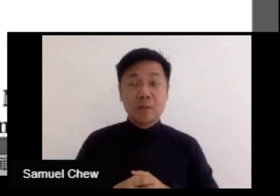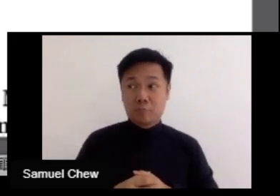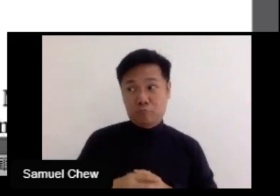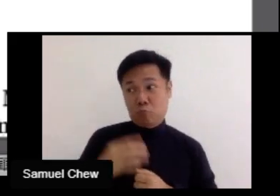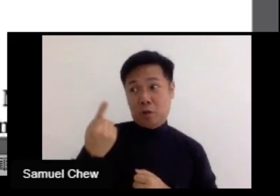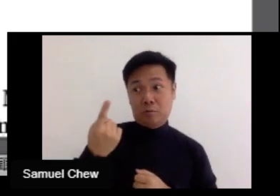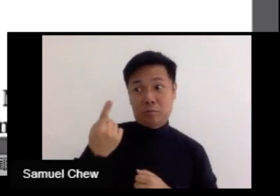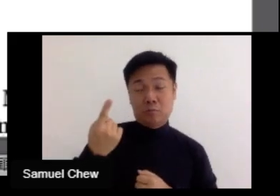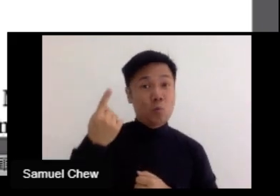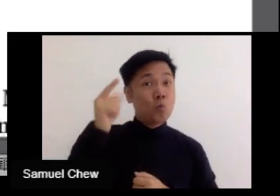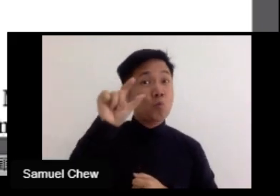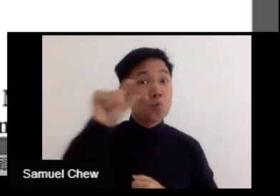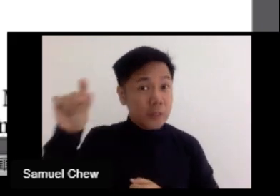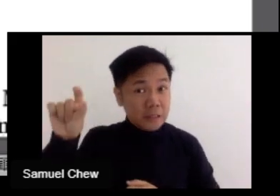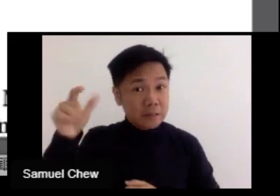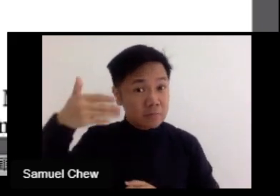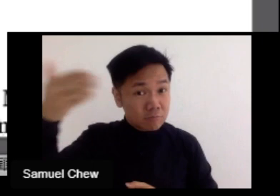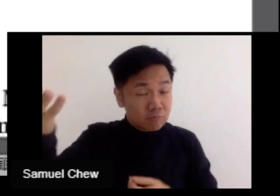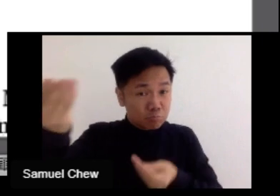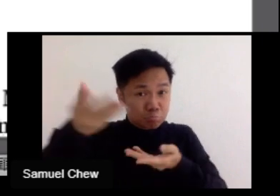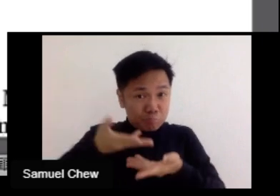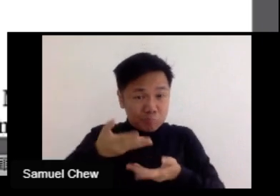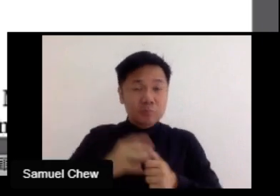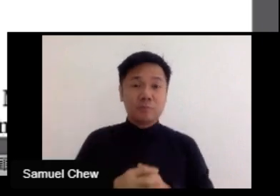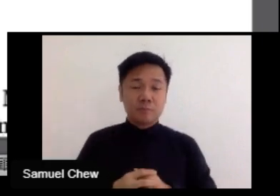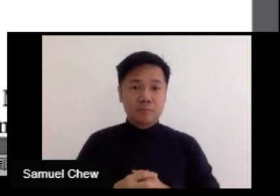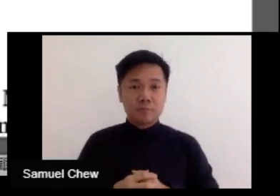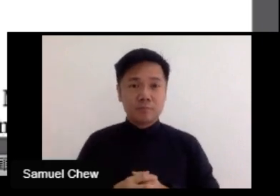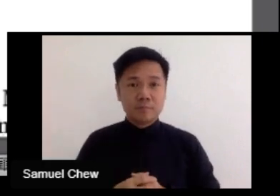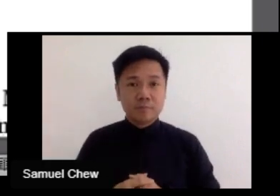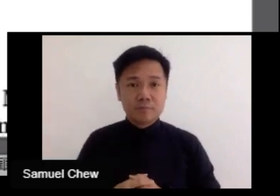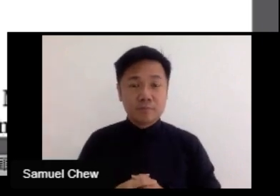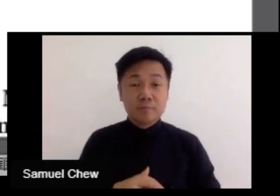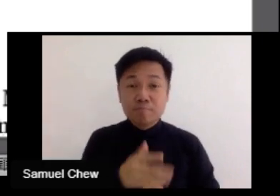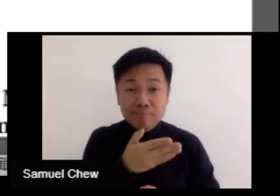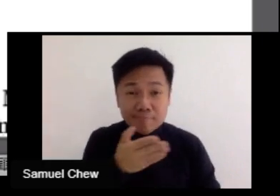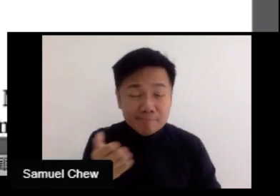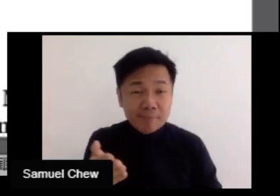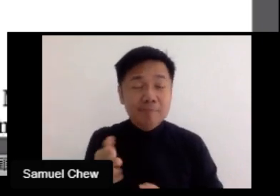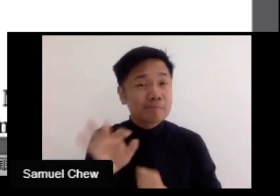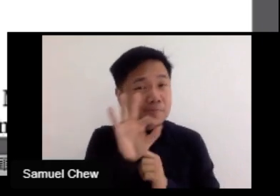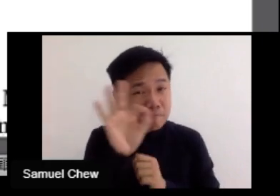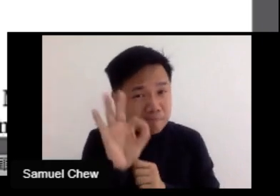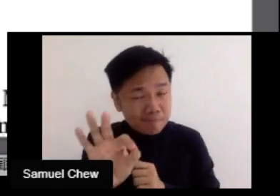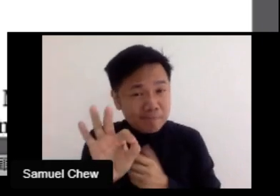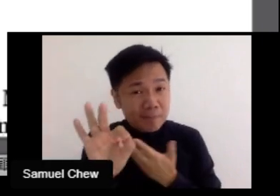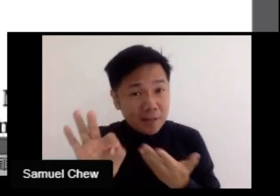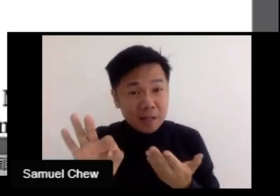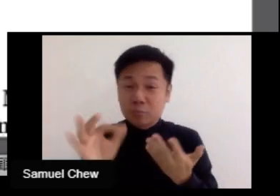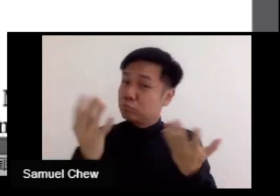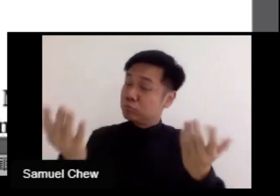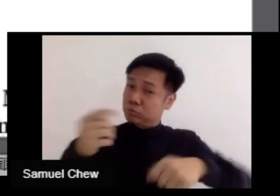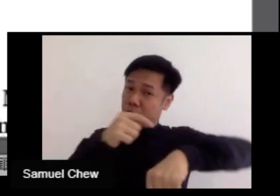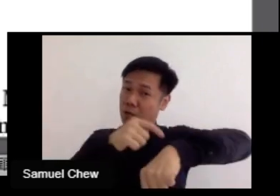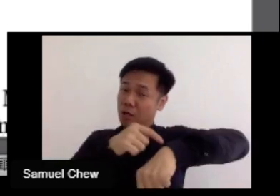week. And I just want to get similar sense of time frame for